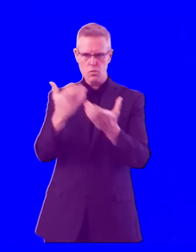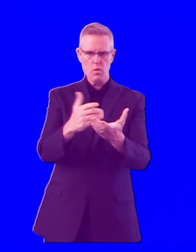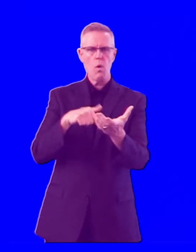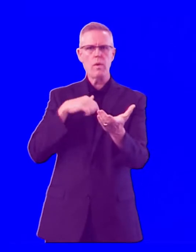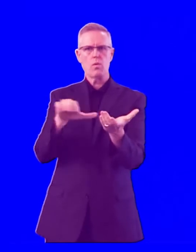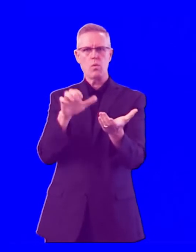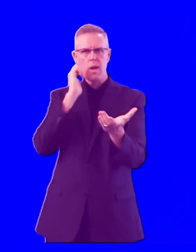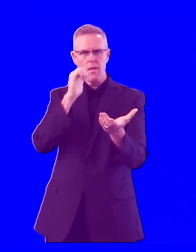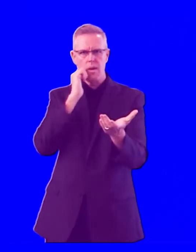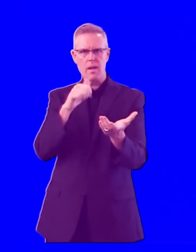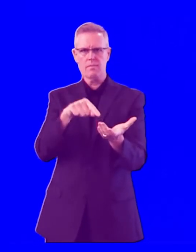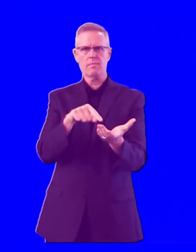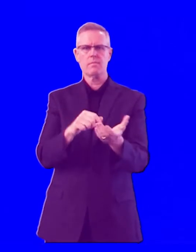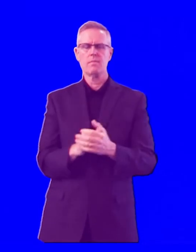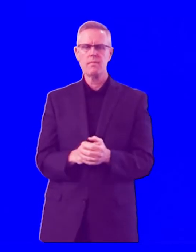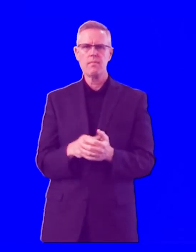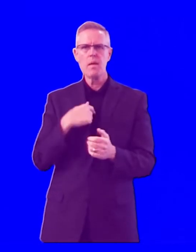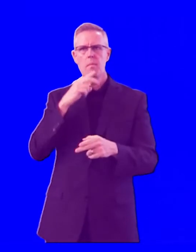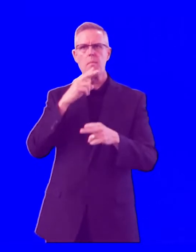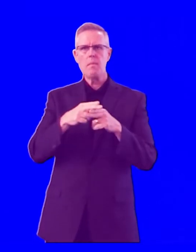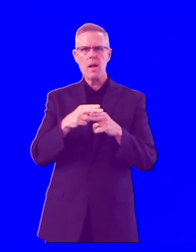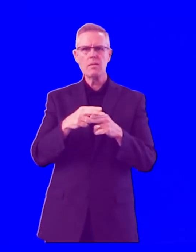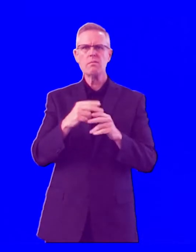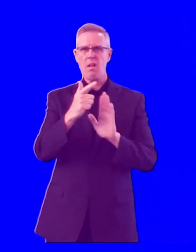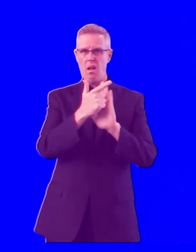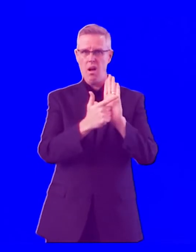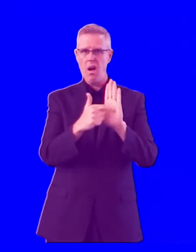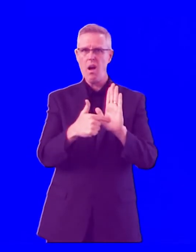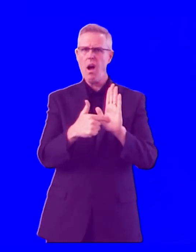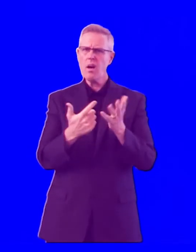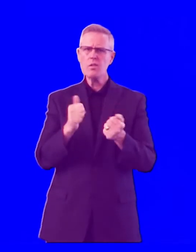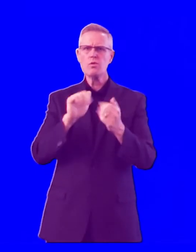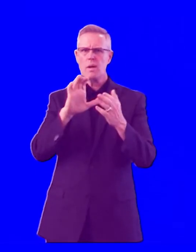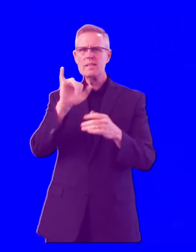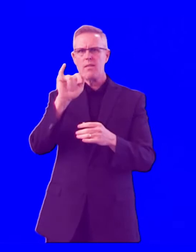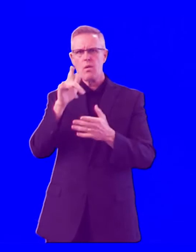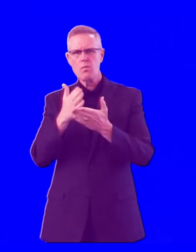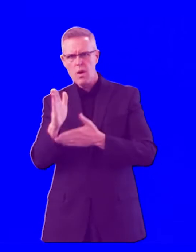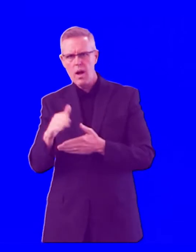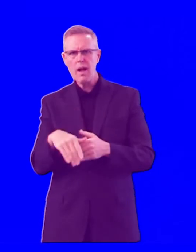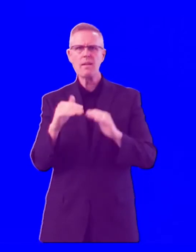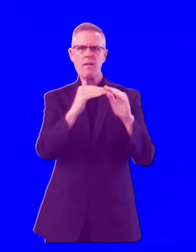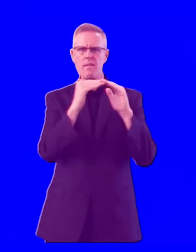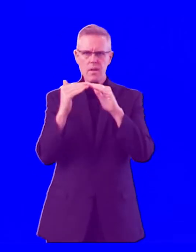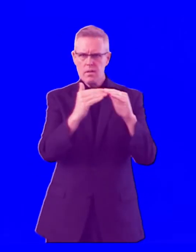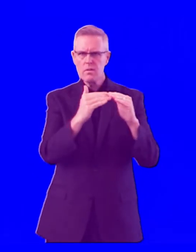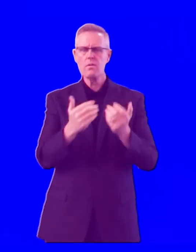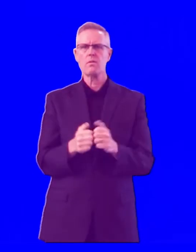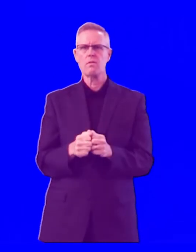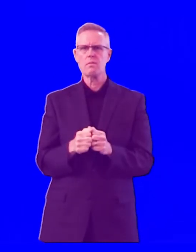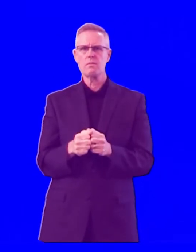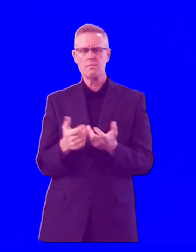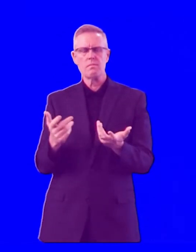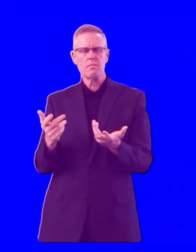we do every single day. I mentioned that the laws address civil rights, address fair treatment,